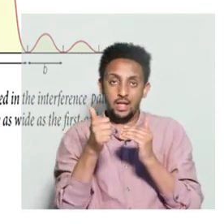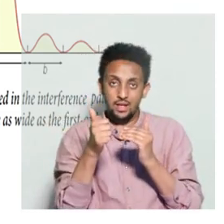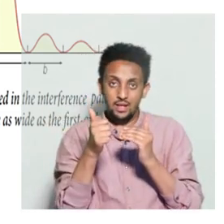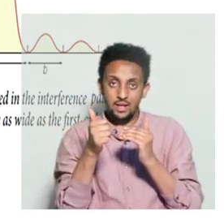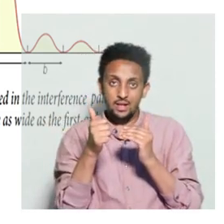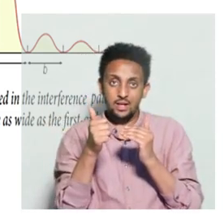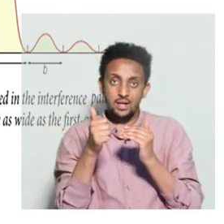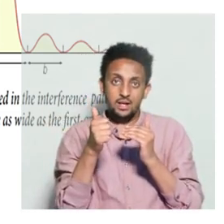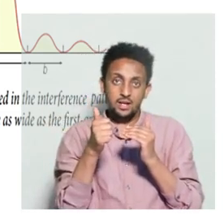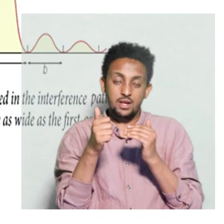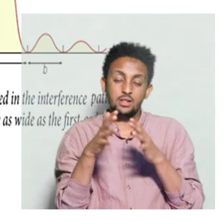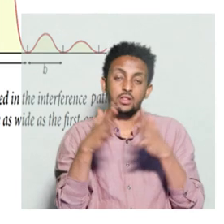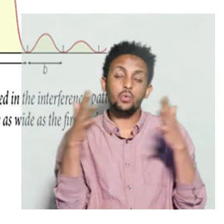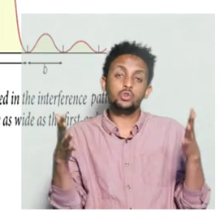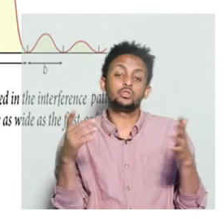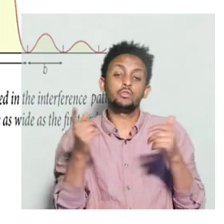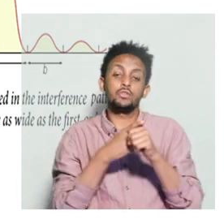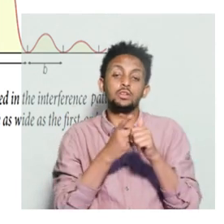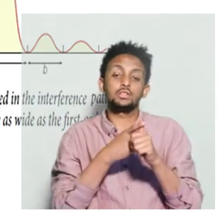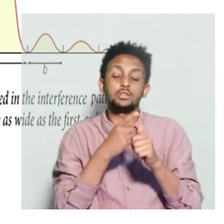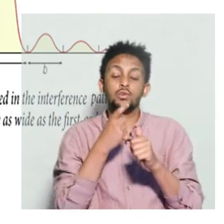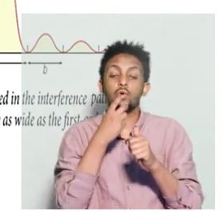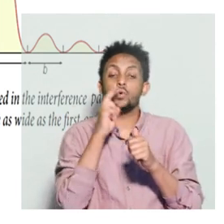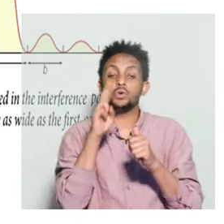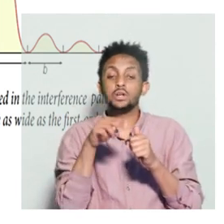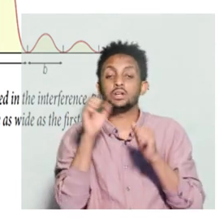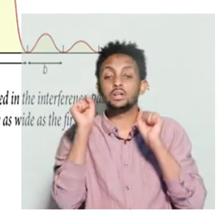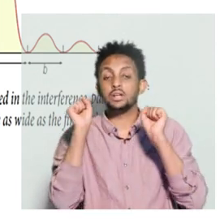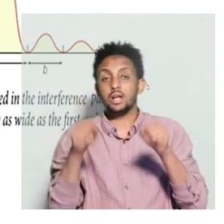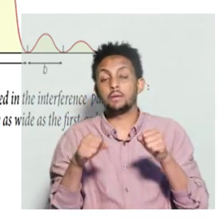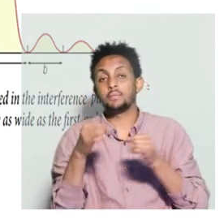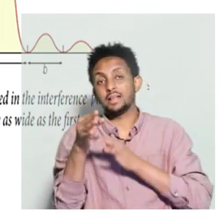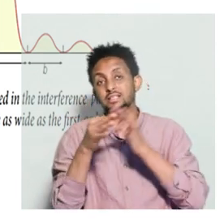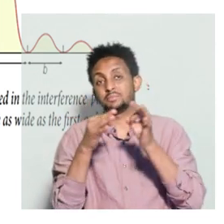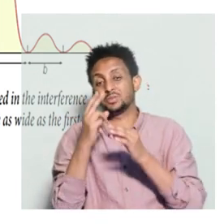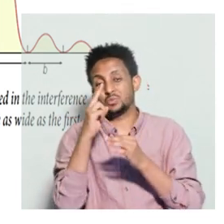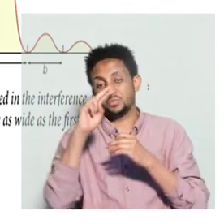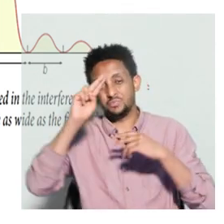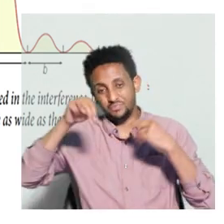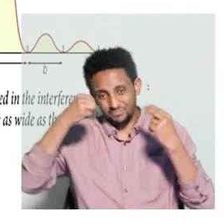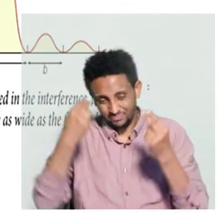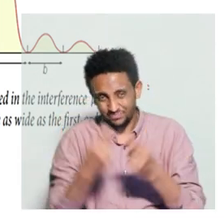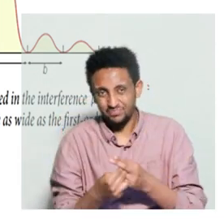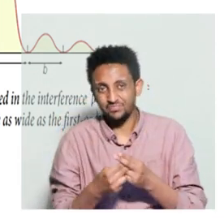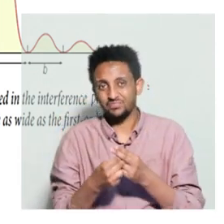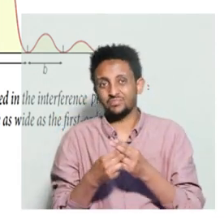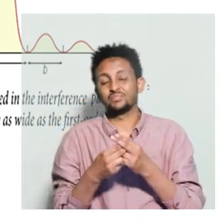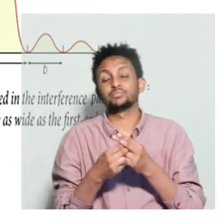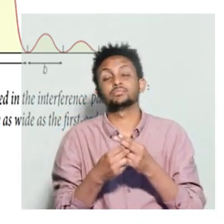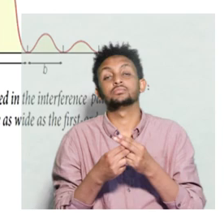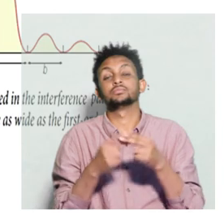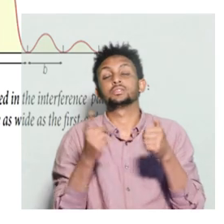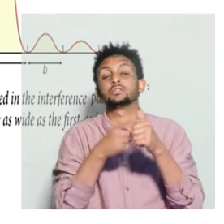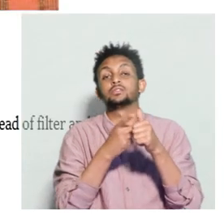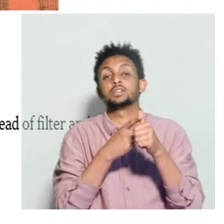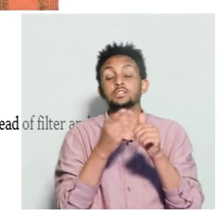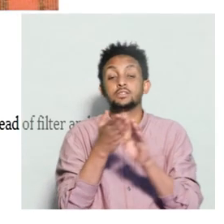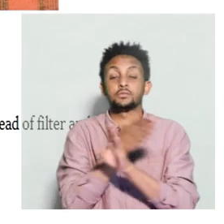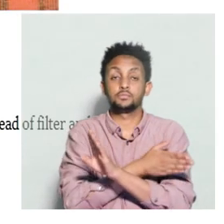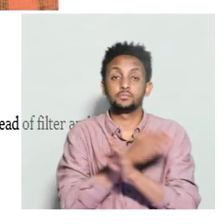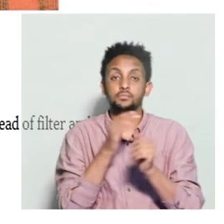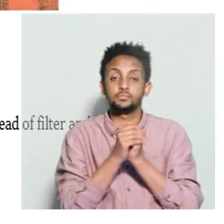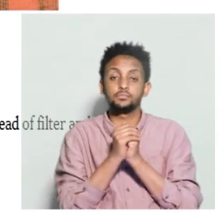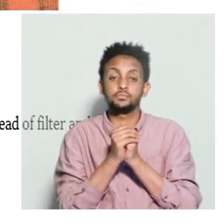Twice of the width of the first order maxima can be expressed twice as that of the first order